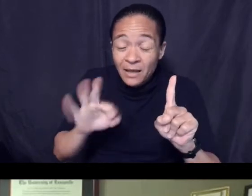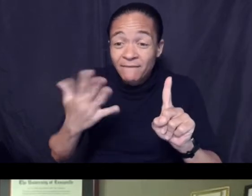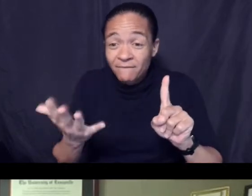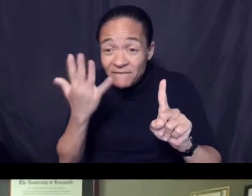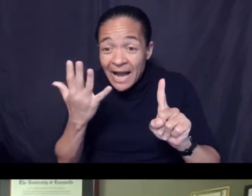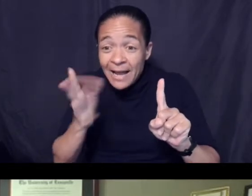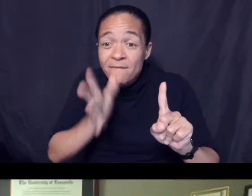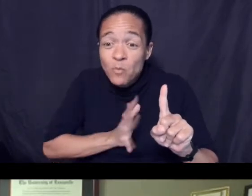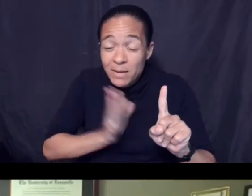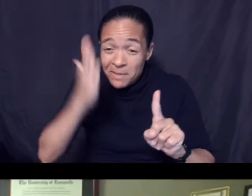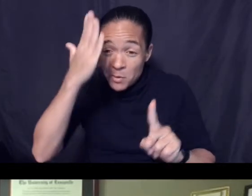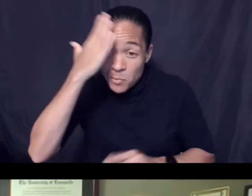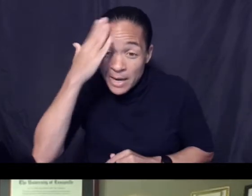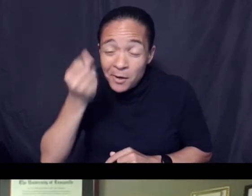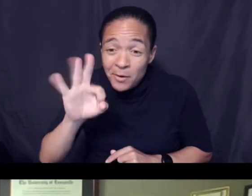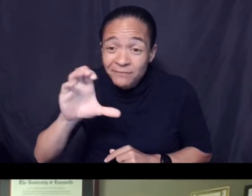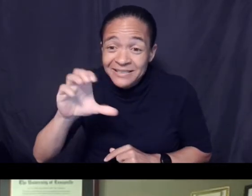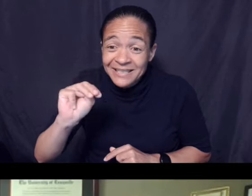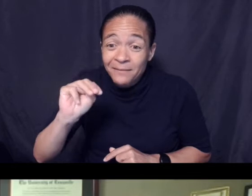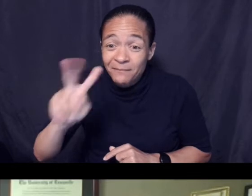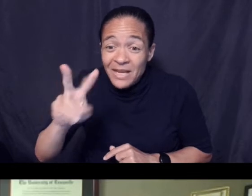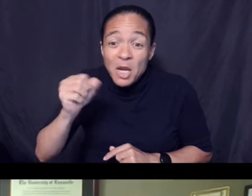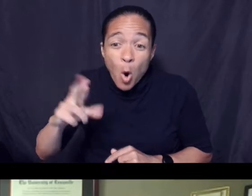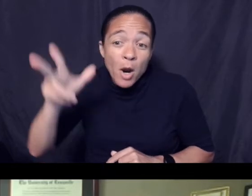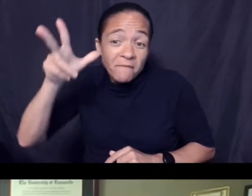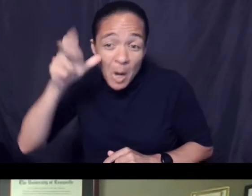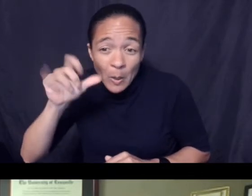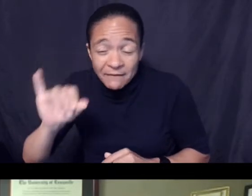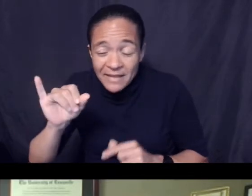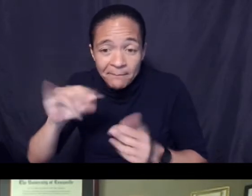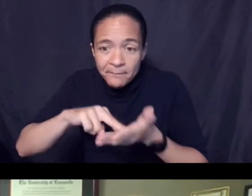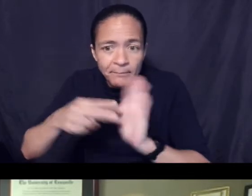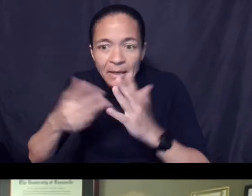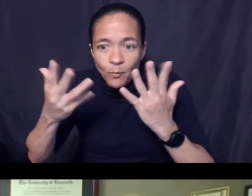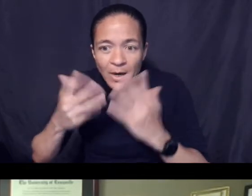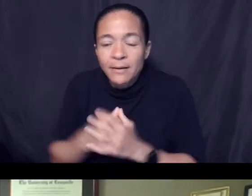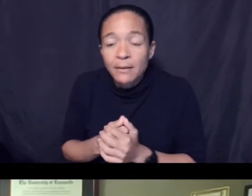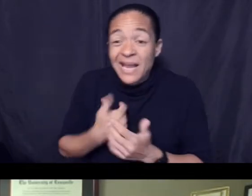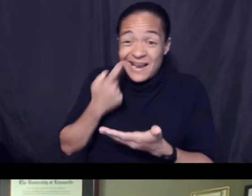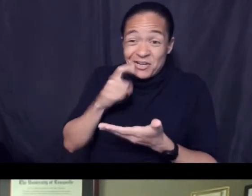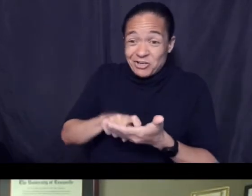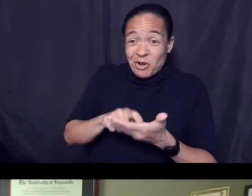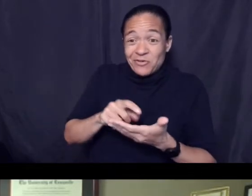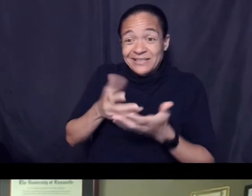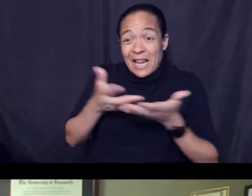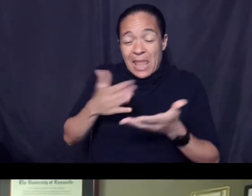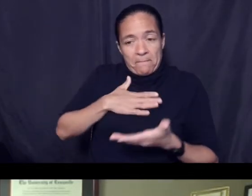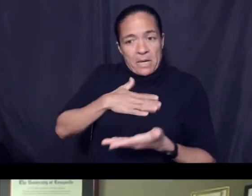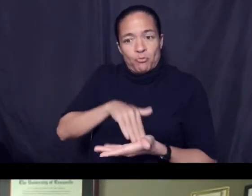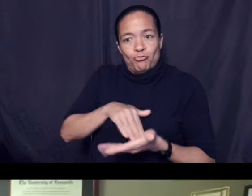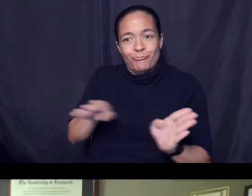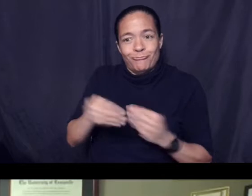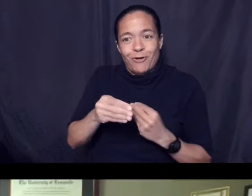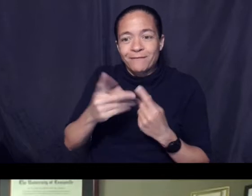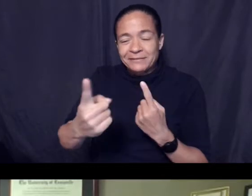of CMV or has ever heard of cytomegalovirus. And I see this a lot in my clinical practice, in that often when I need